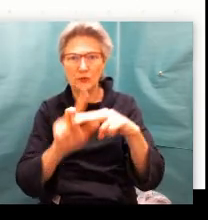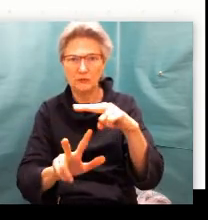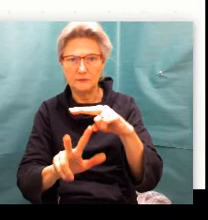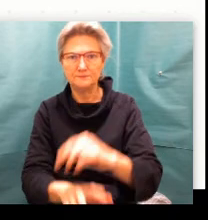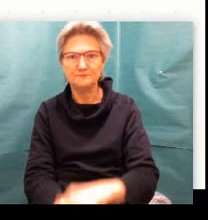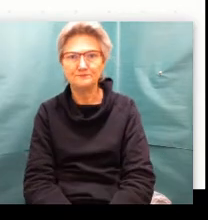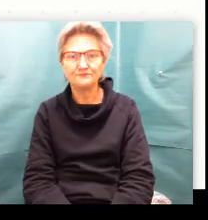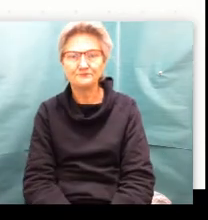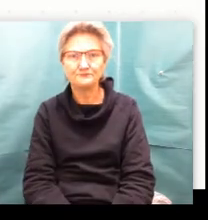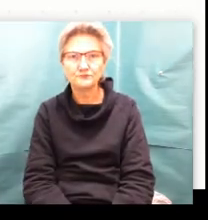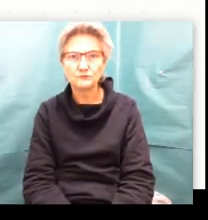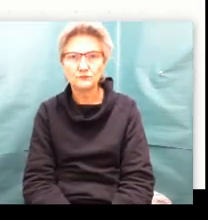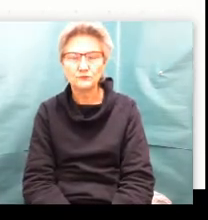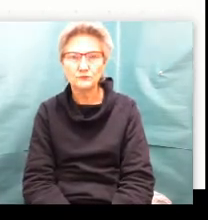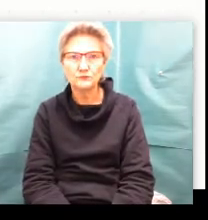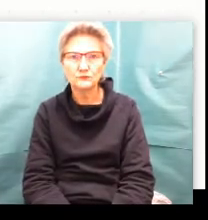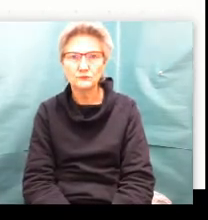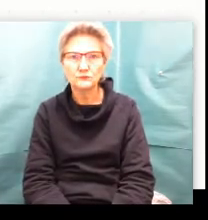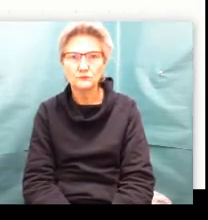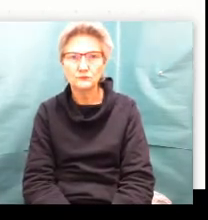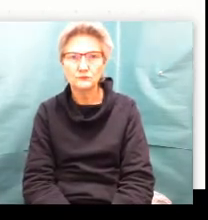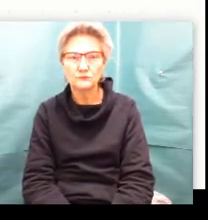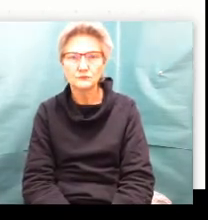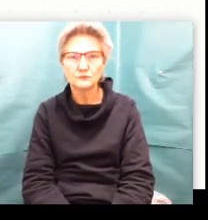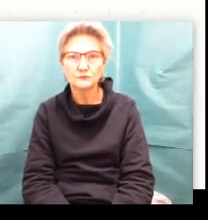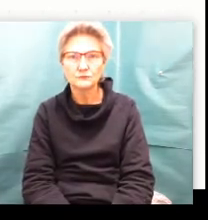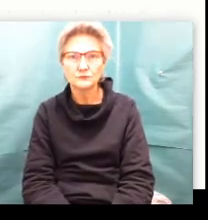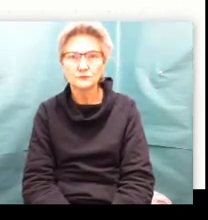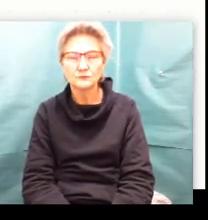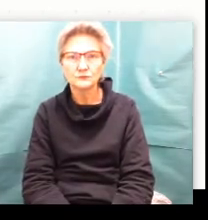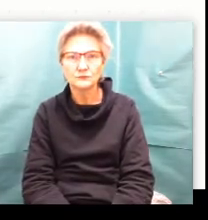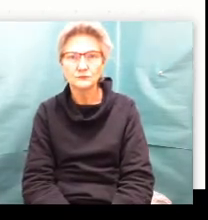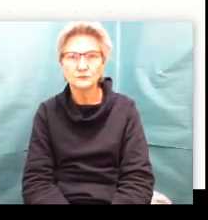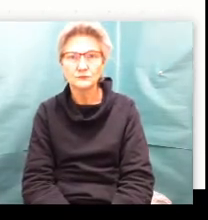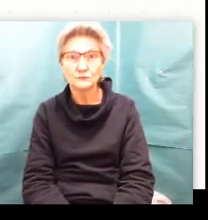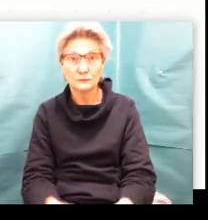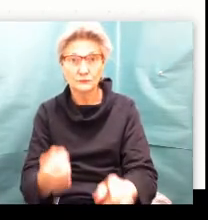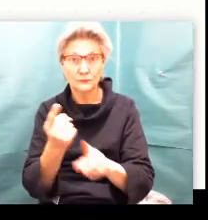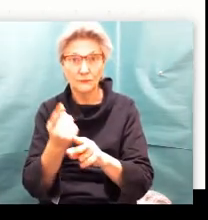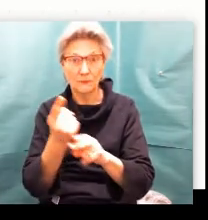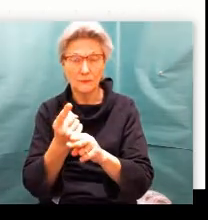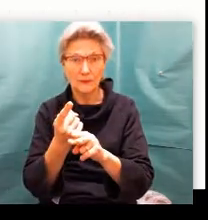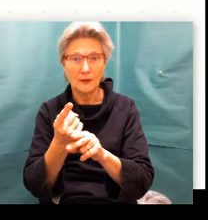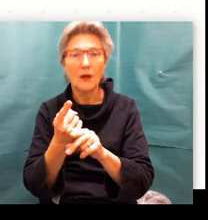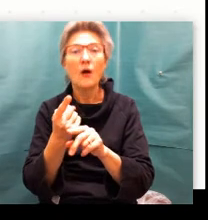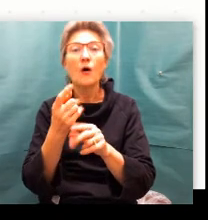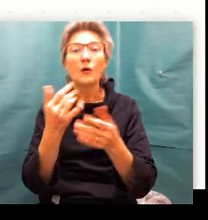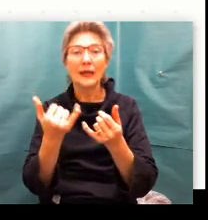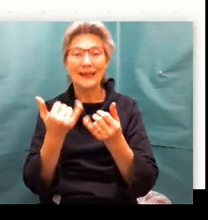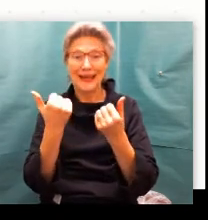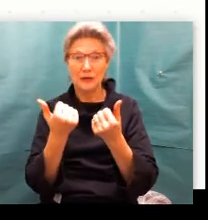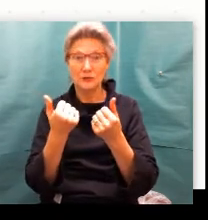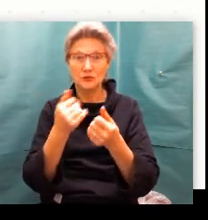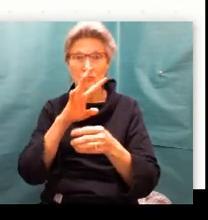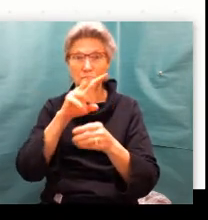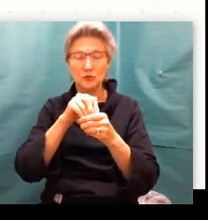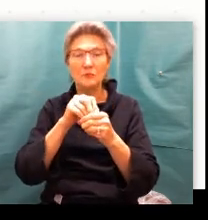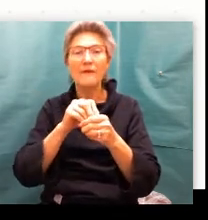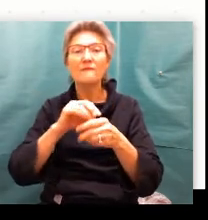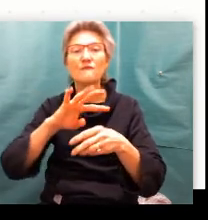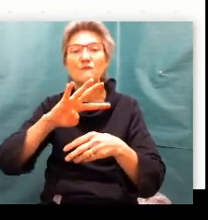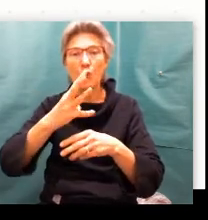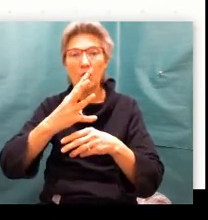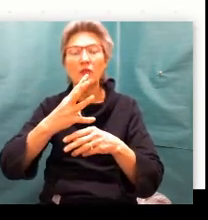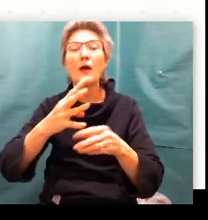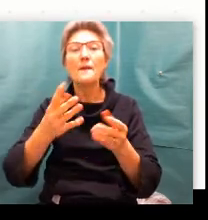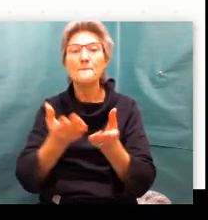6 times 1/3, right? And now to include my 4th pan,